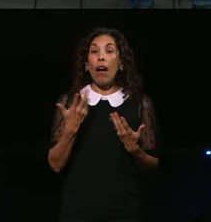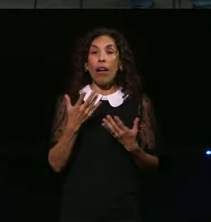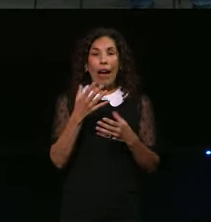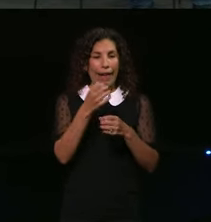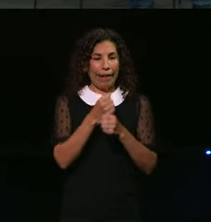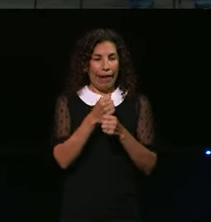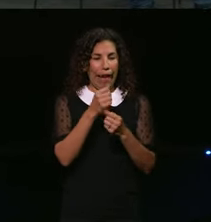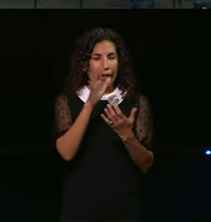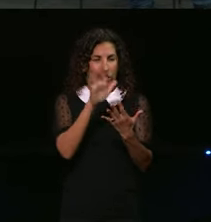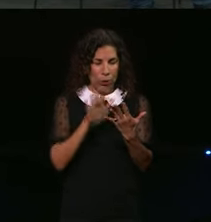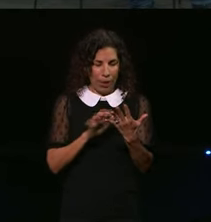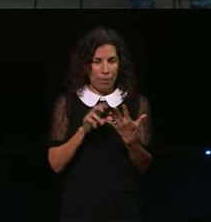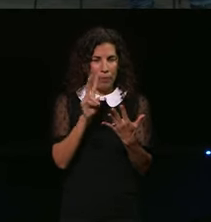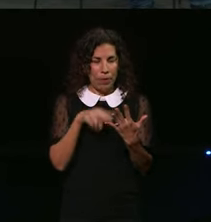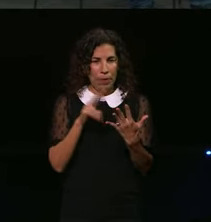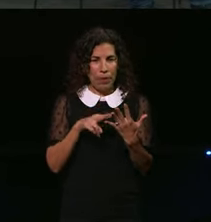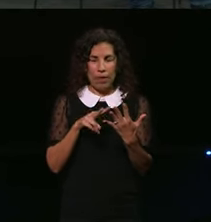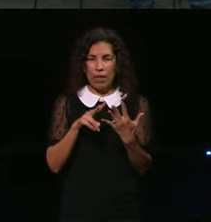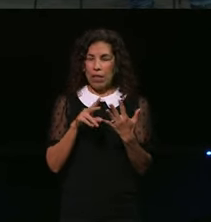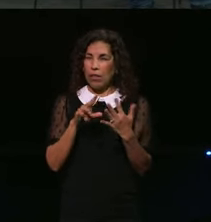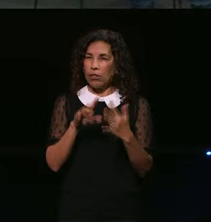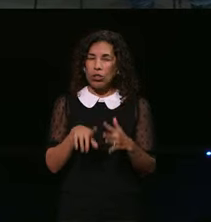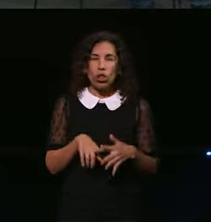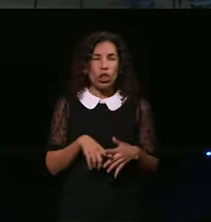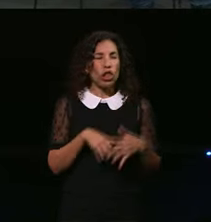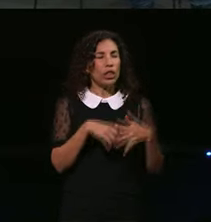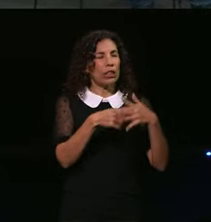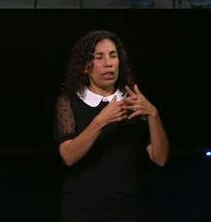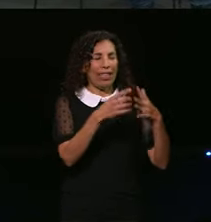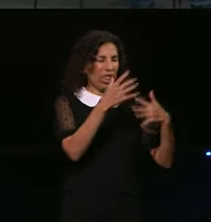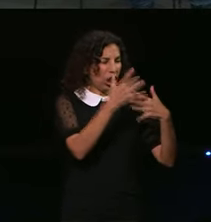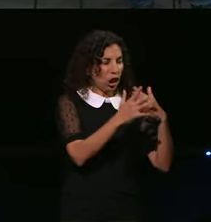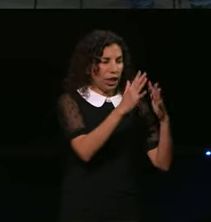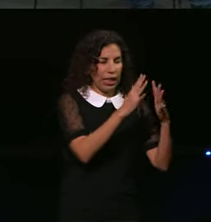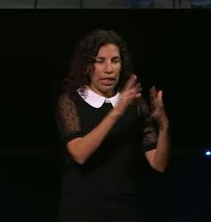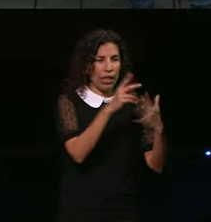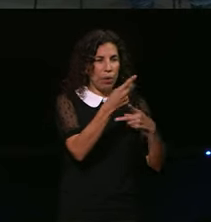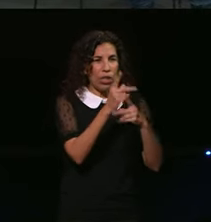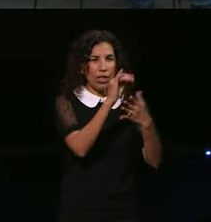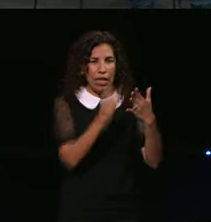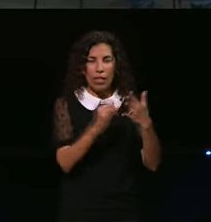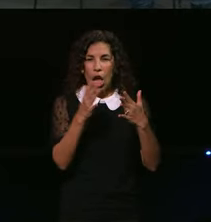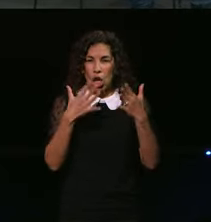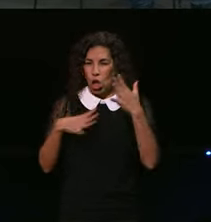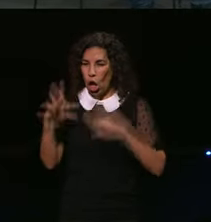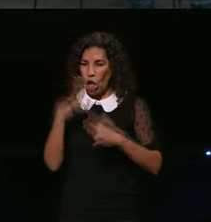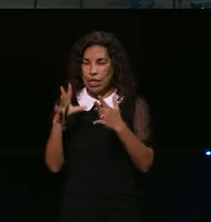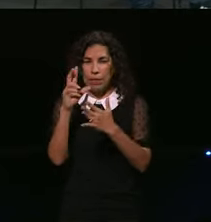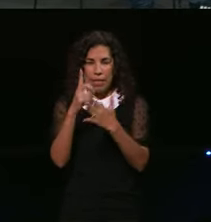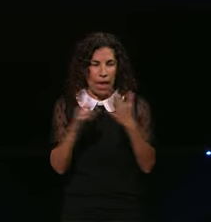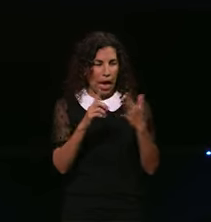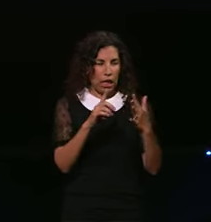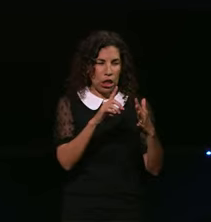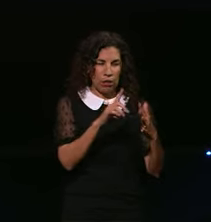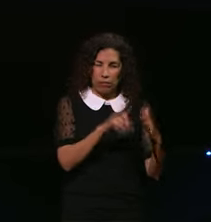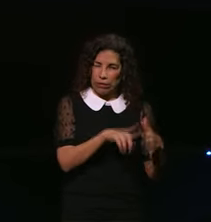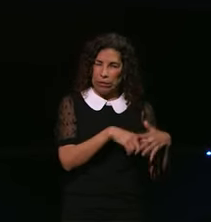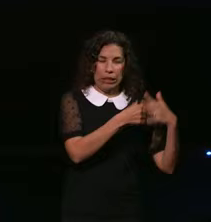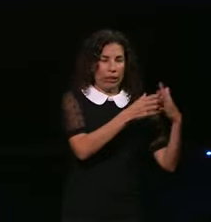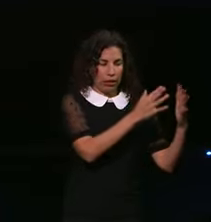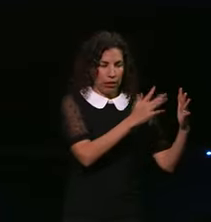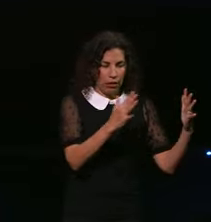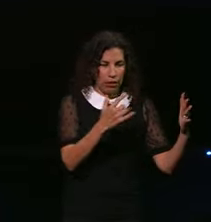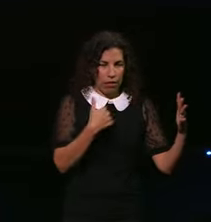I got the script and then went in to see very early stages of production design and costume design, and